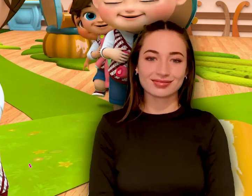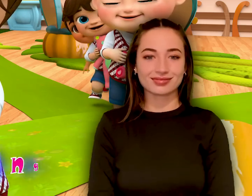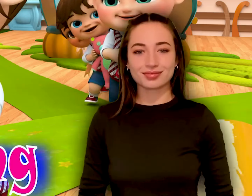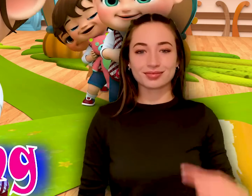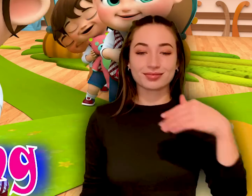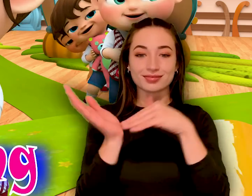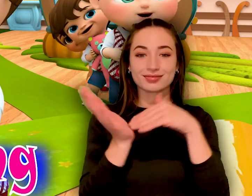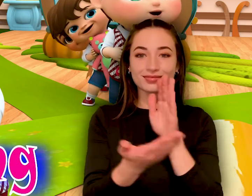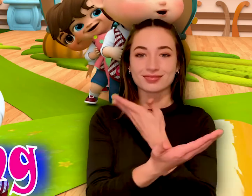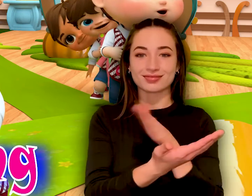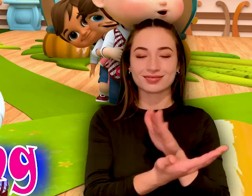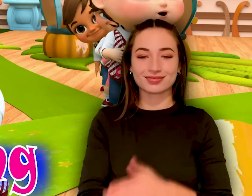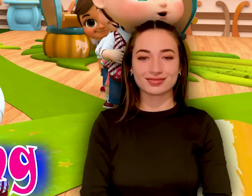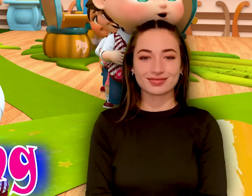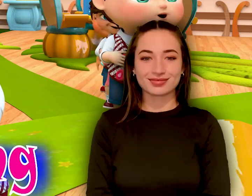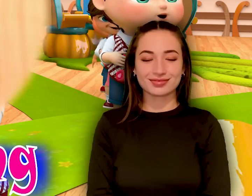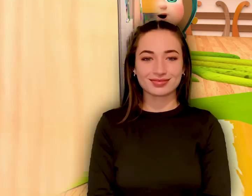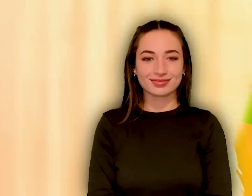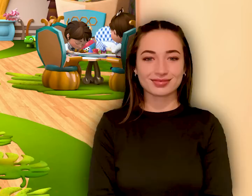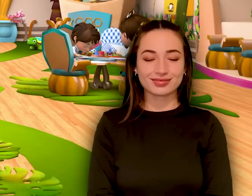bill the doctor